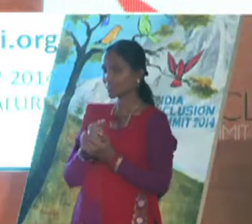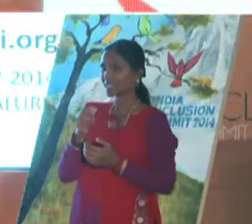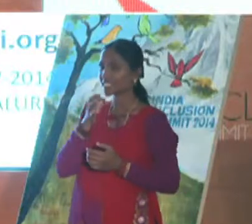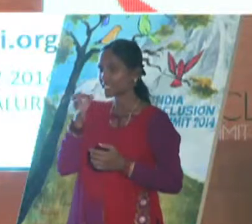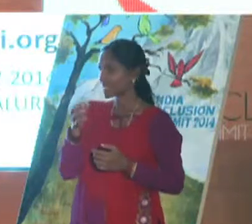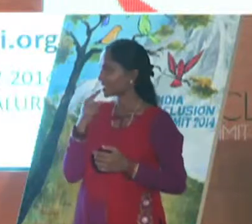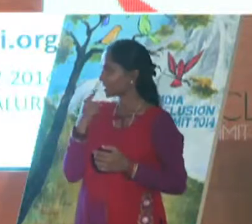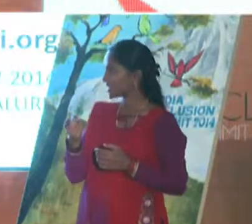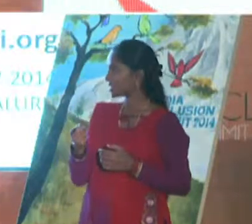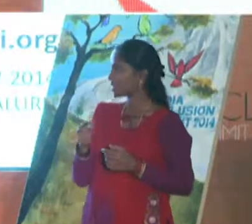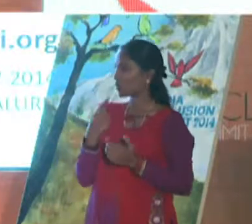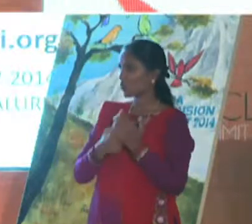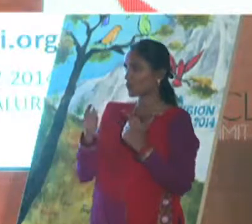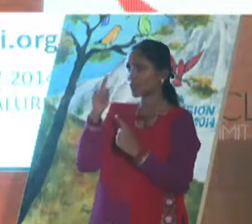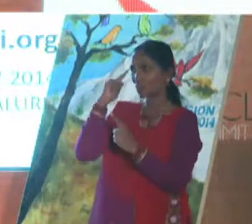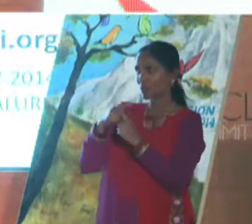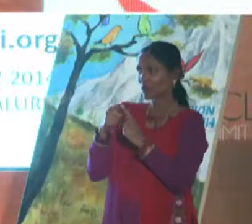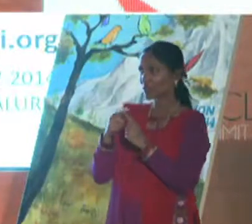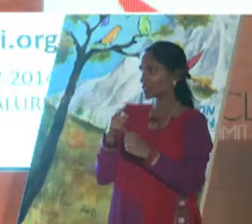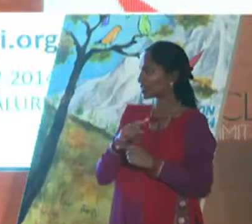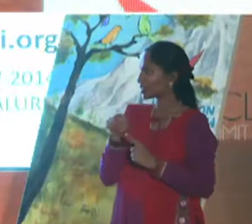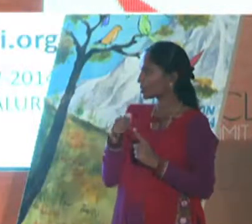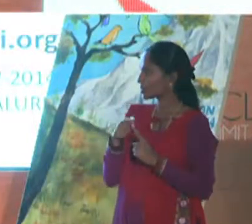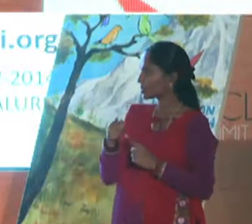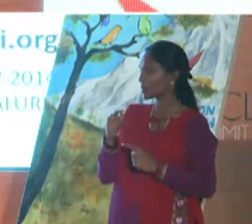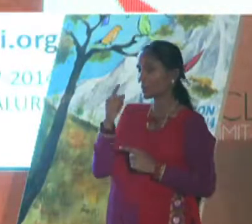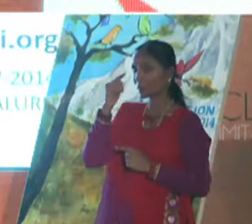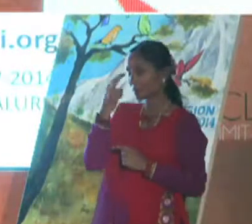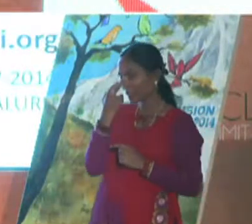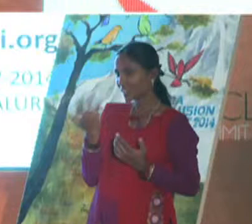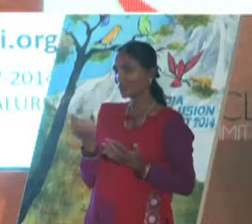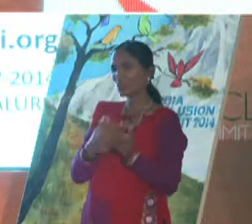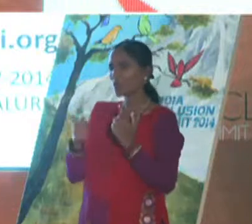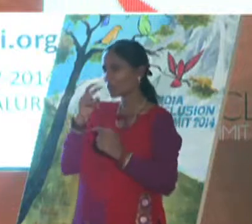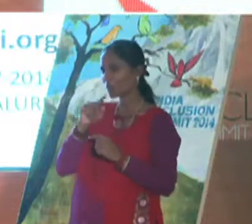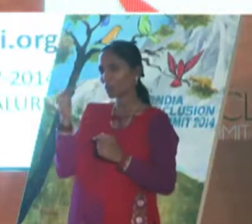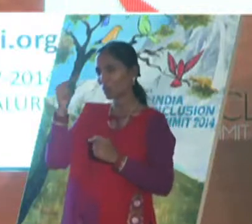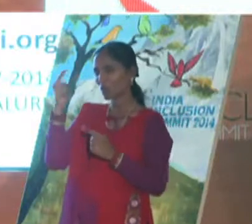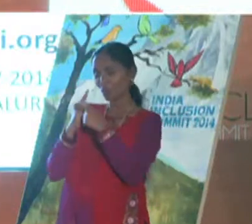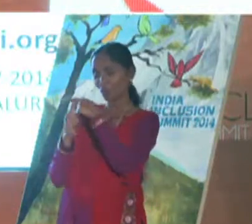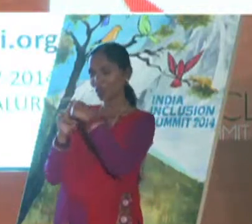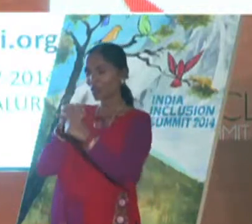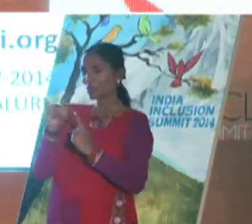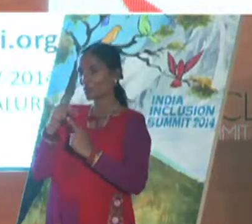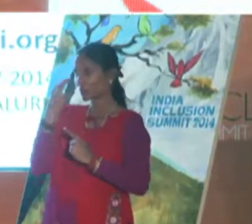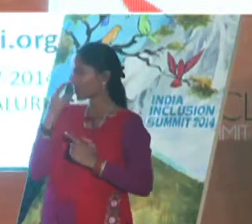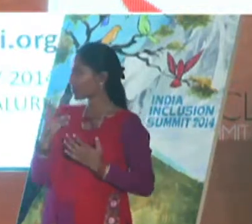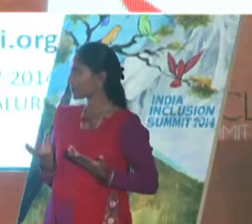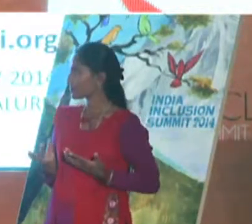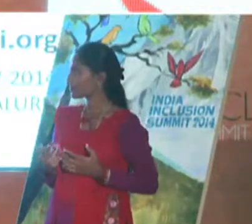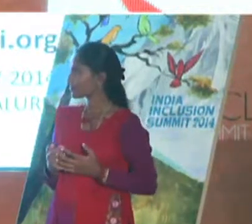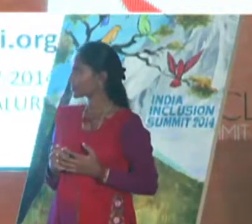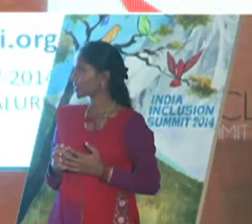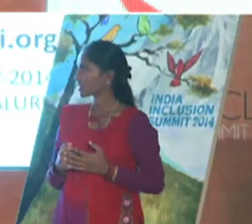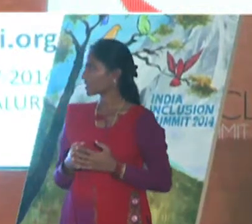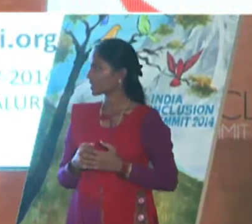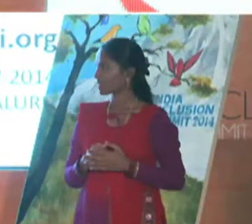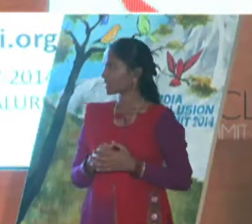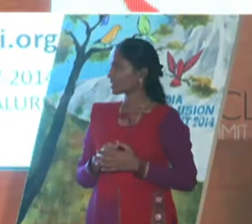is positive about being blind? Because Sabria said, I'm not going to look what I can do like other sighted